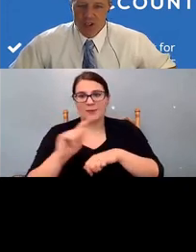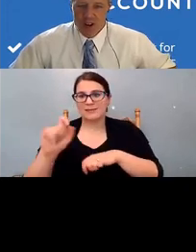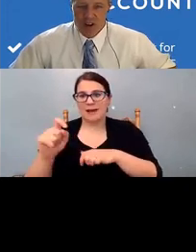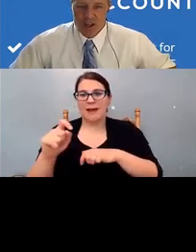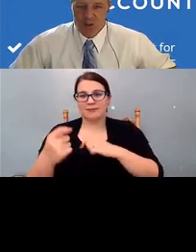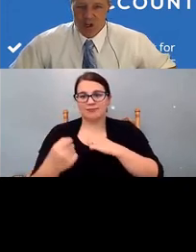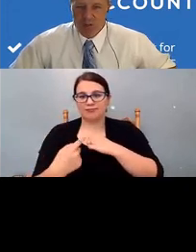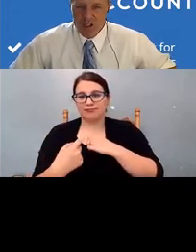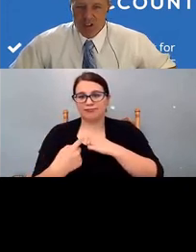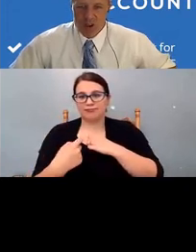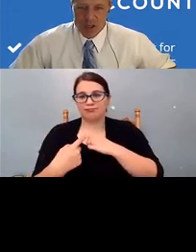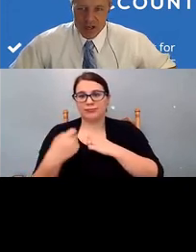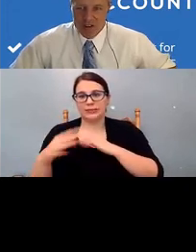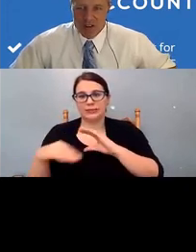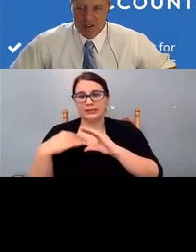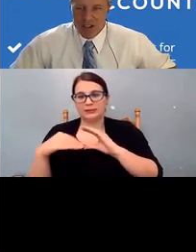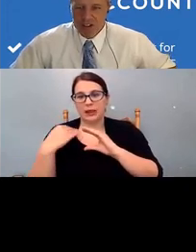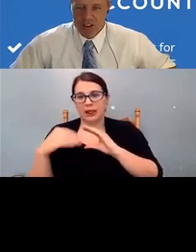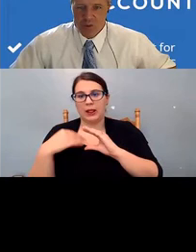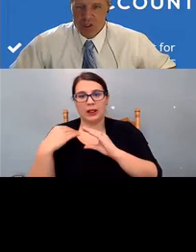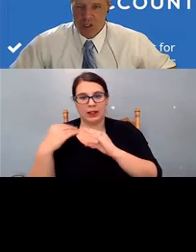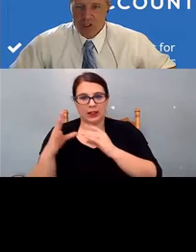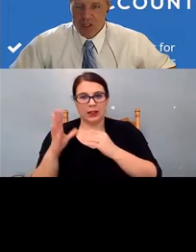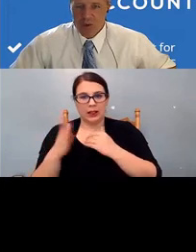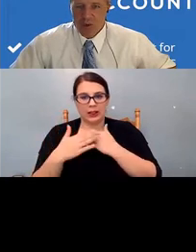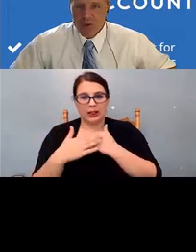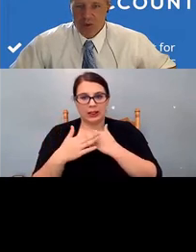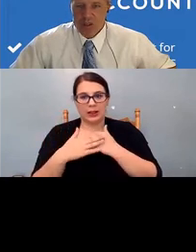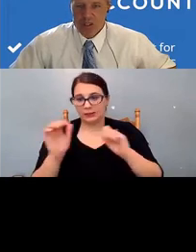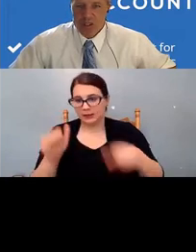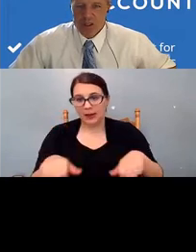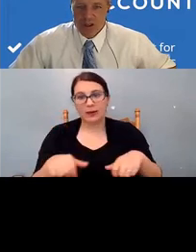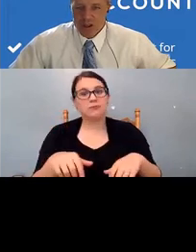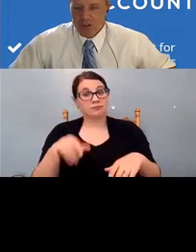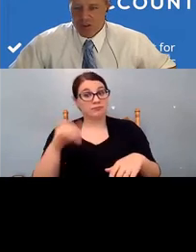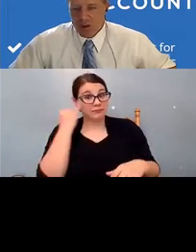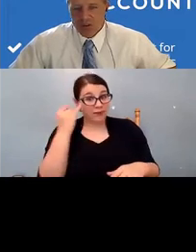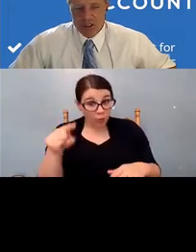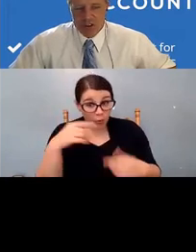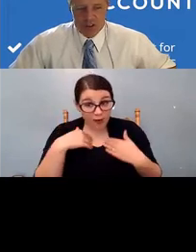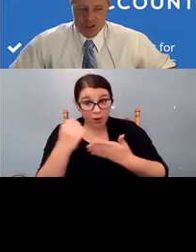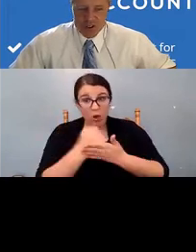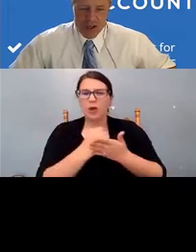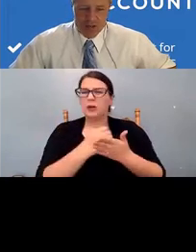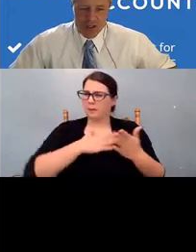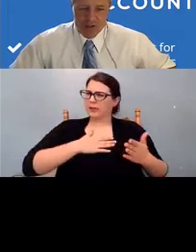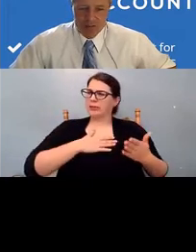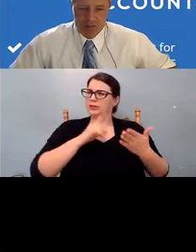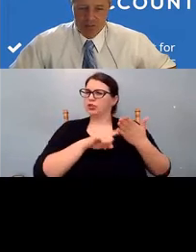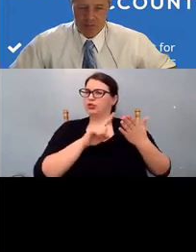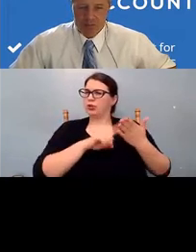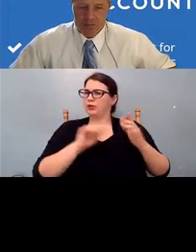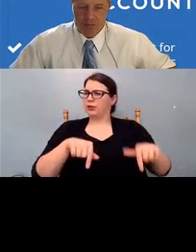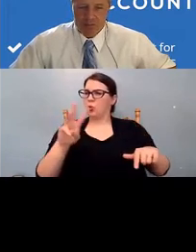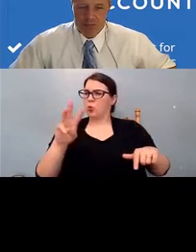you have a card, I'd recommend you going out to this site and just really looking through a lot of the great features that you have there.